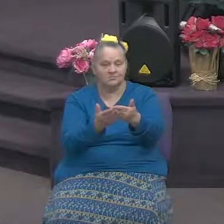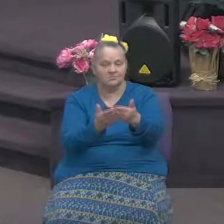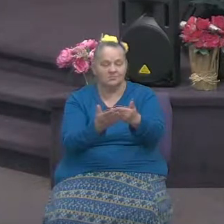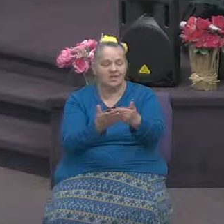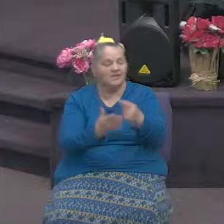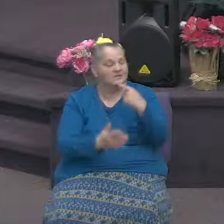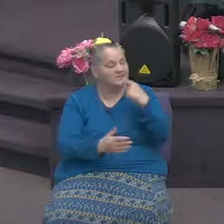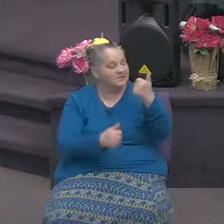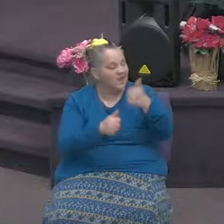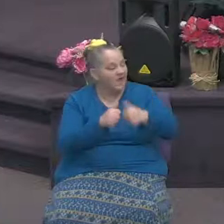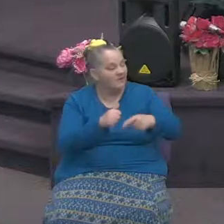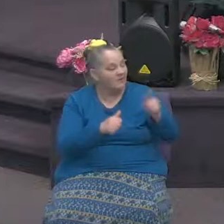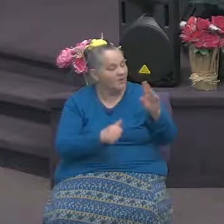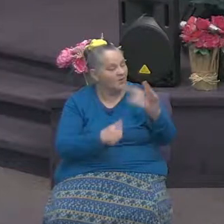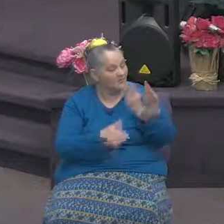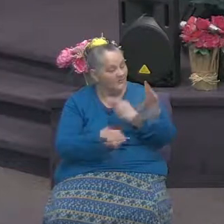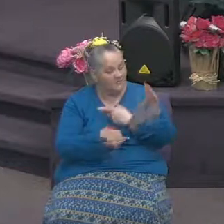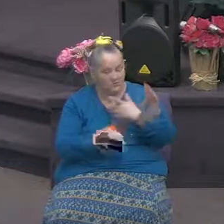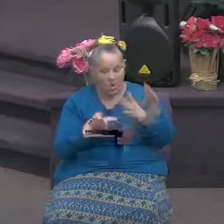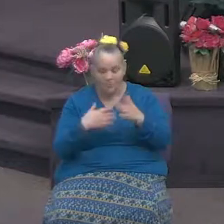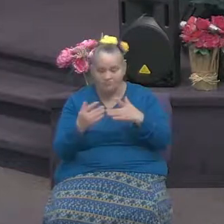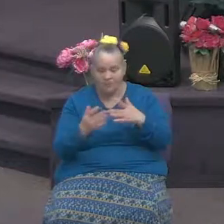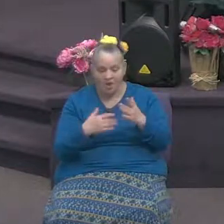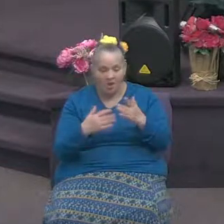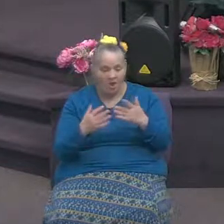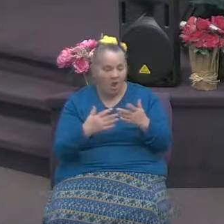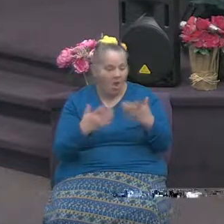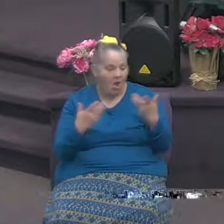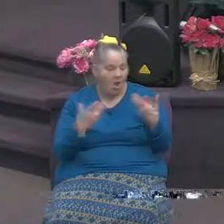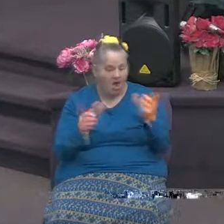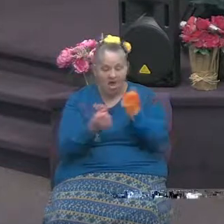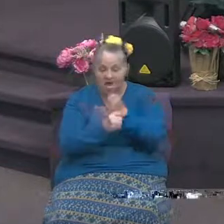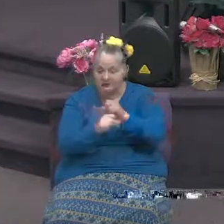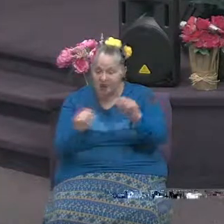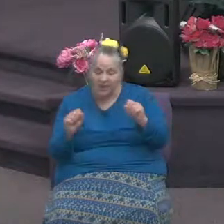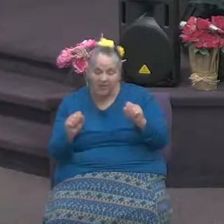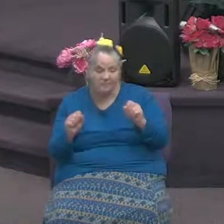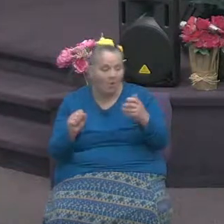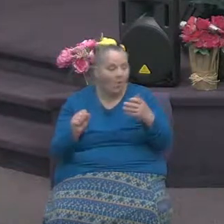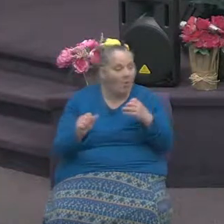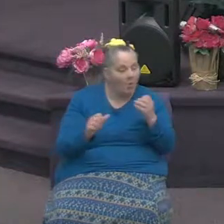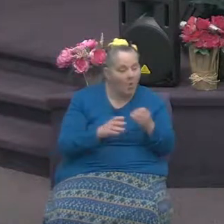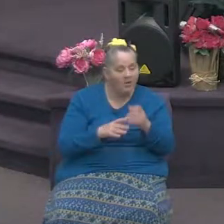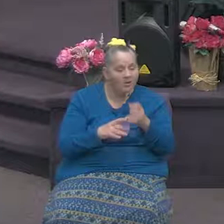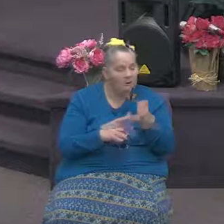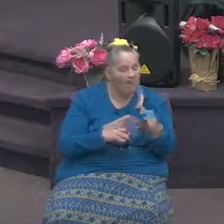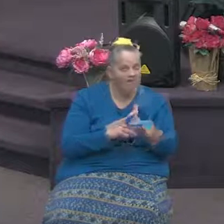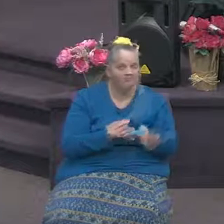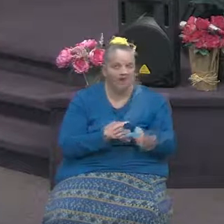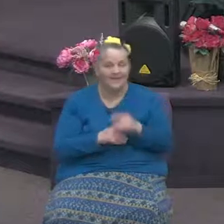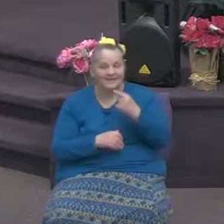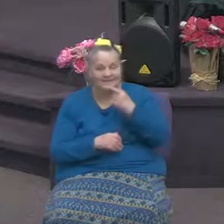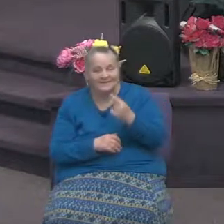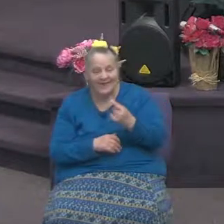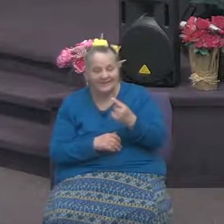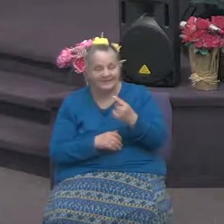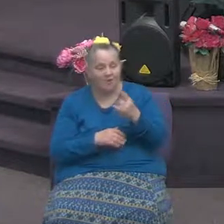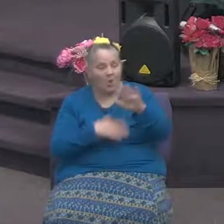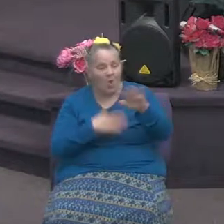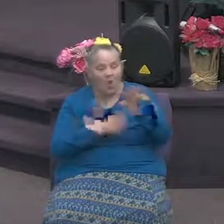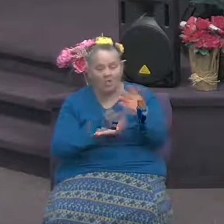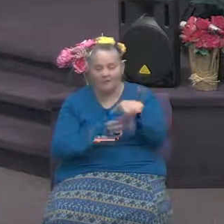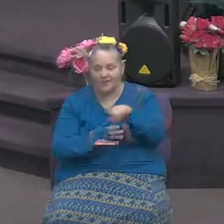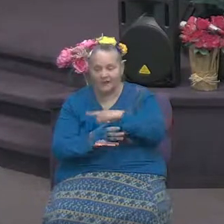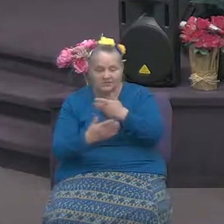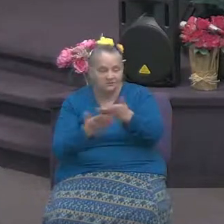saying to every one of us, no matter if you're already saved for salvation or you're not, but he's saying this to all